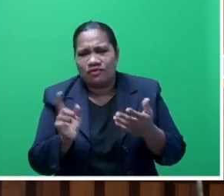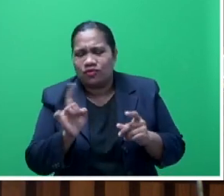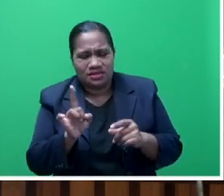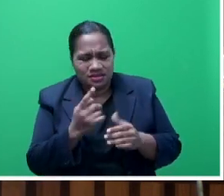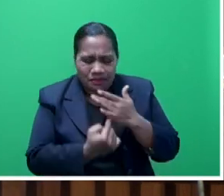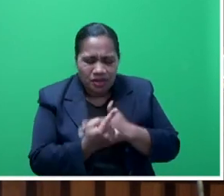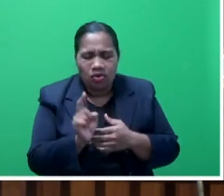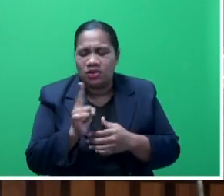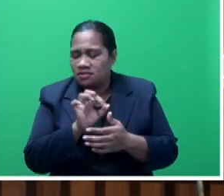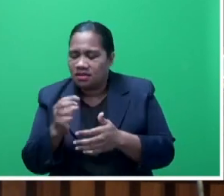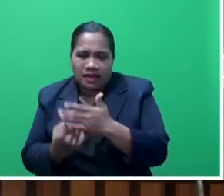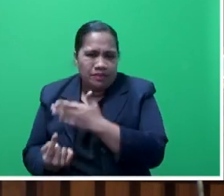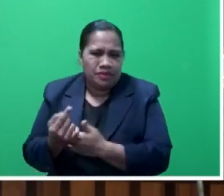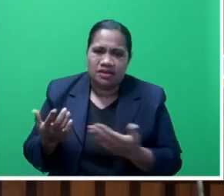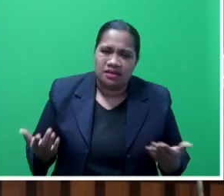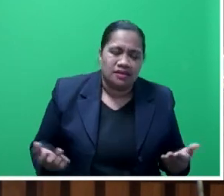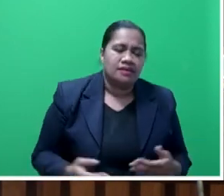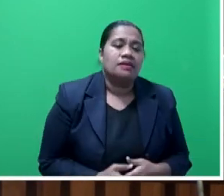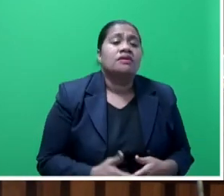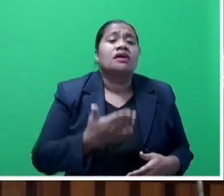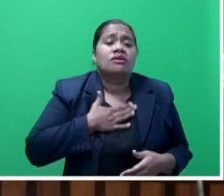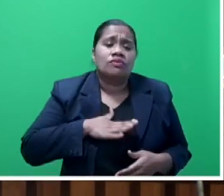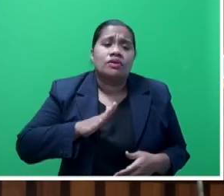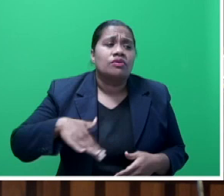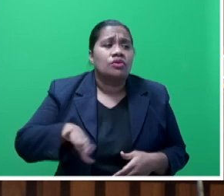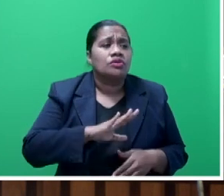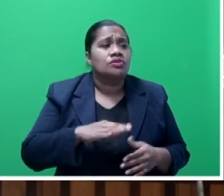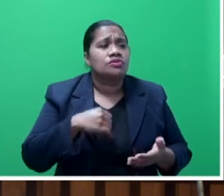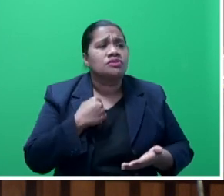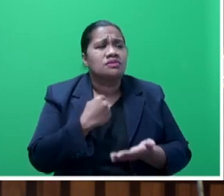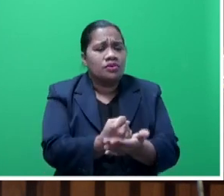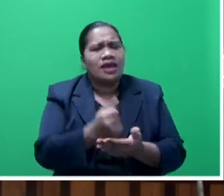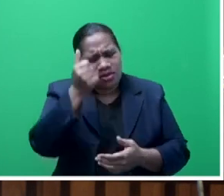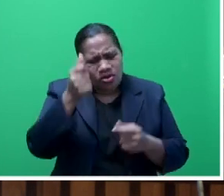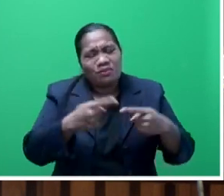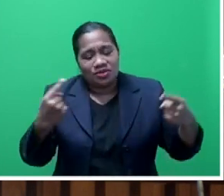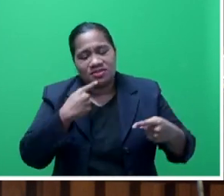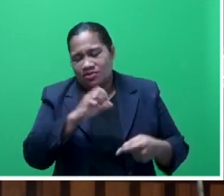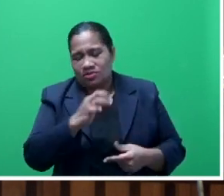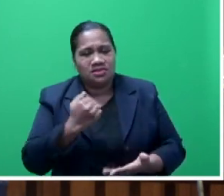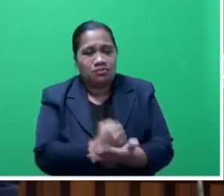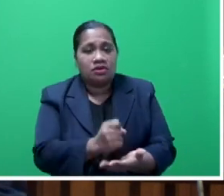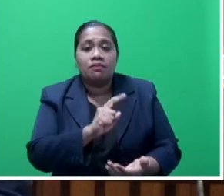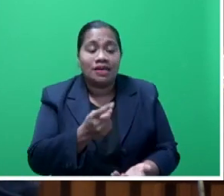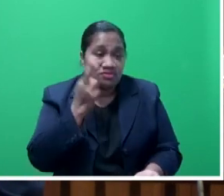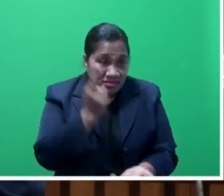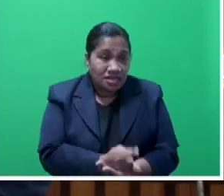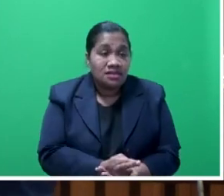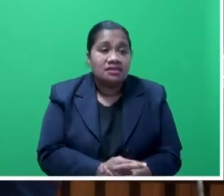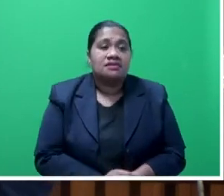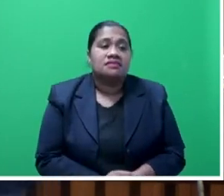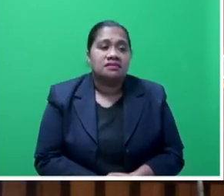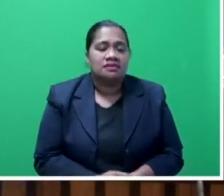Speaker, sir, I'd like everybody to please support this bill. I know the opposition is going to say we don't support it. But the reality of the matter is made a lot more